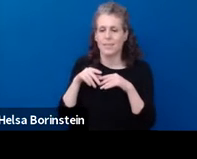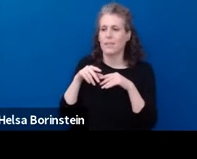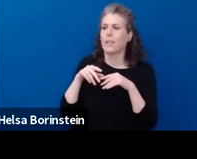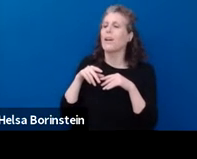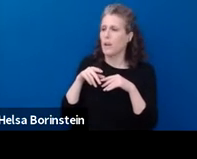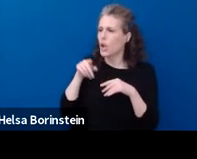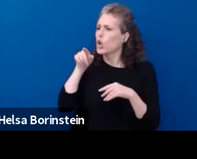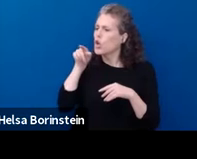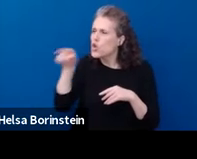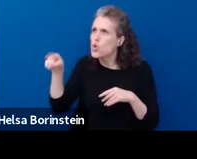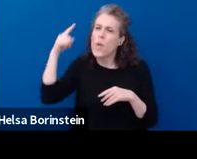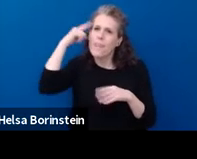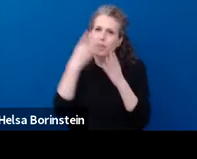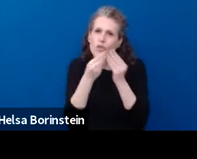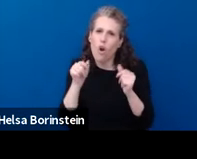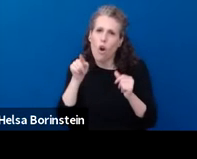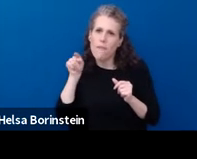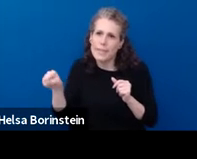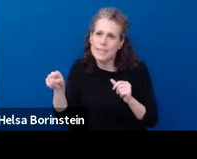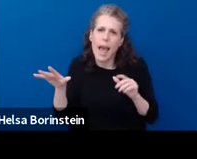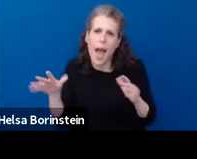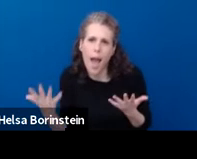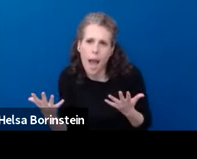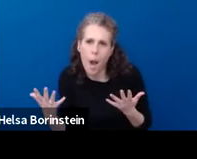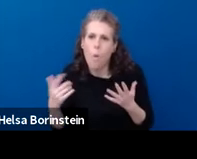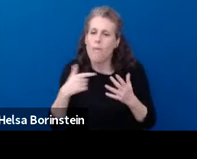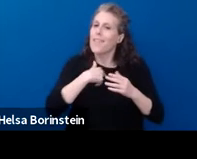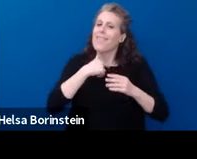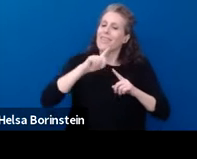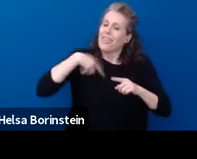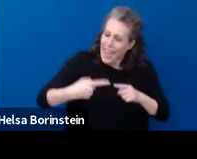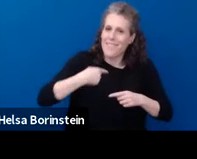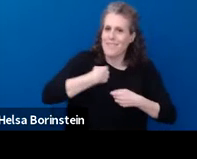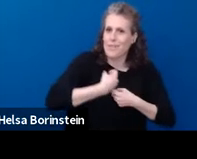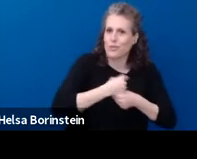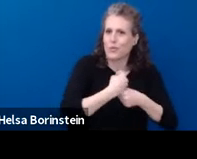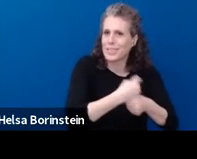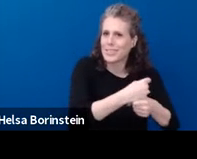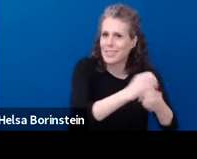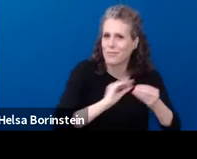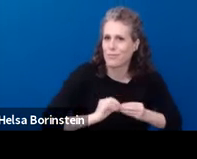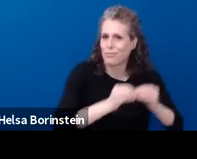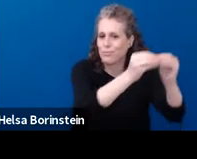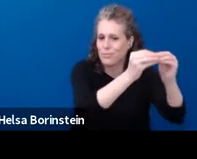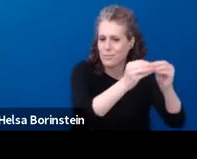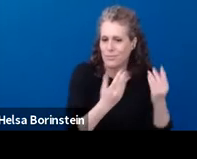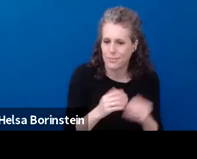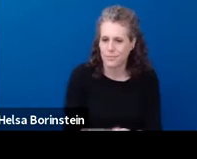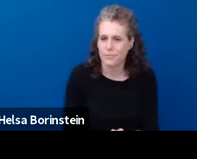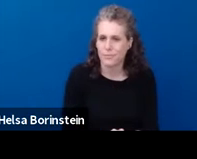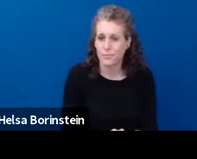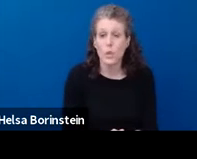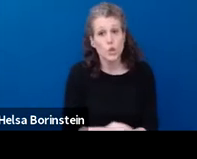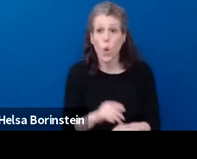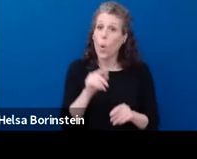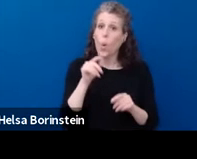you see? What are the needs you see? And I find that often if you have the willingness to